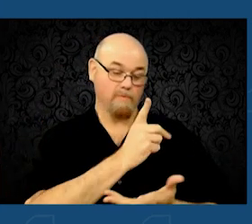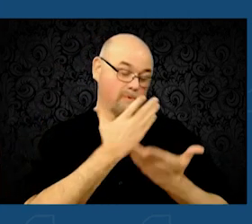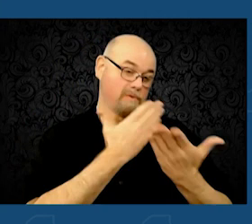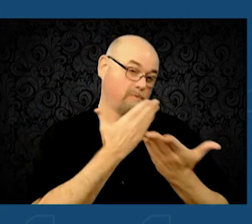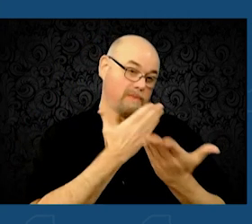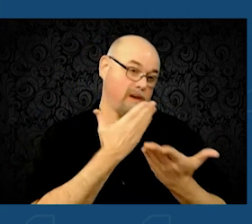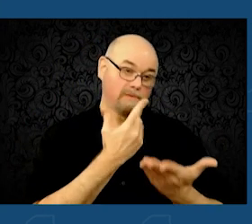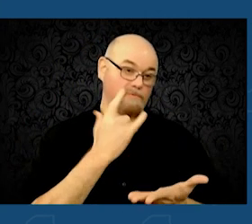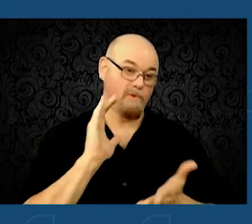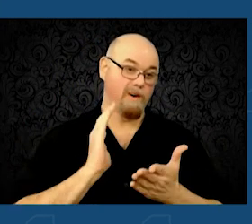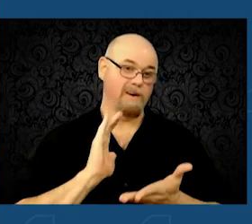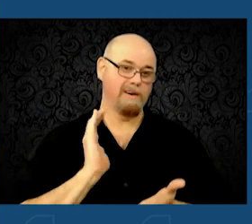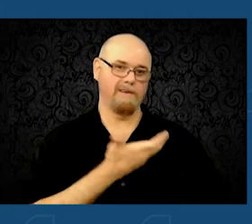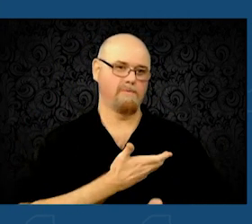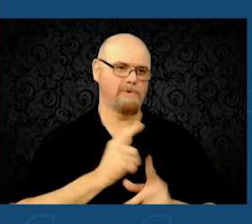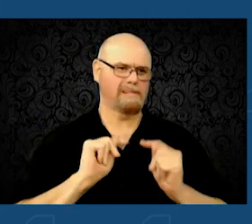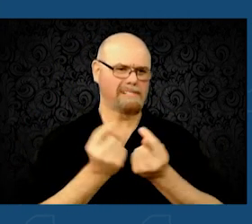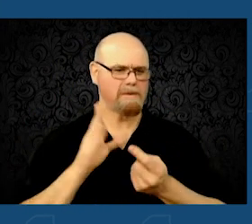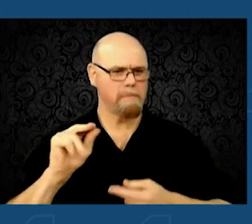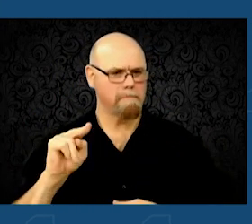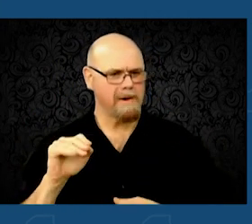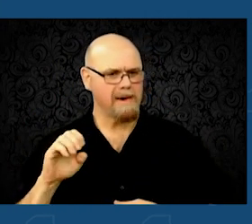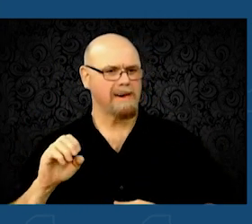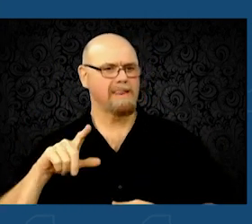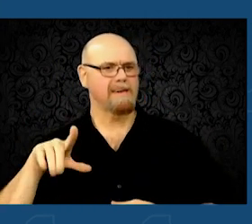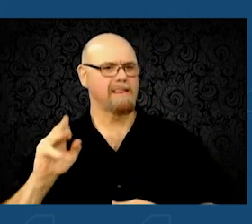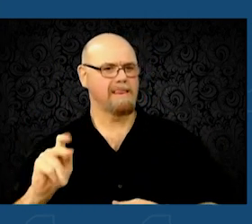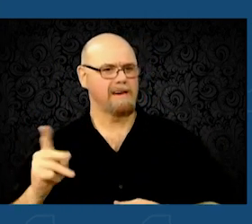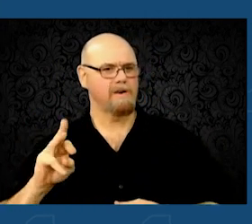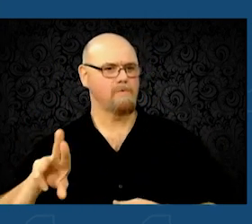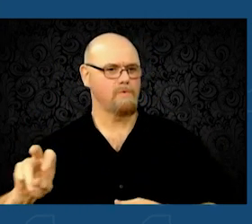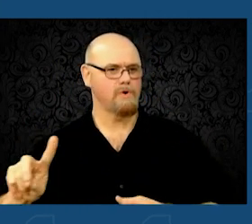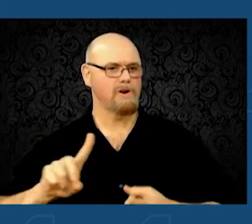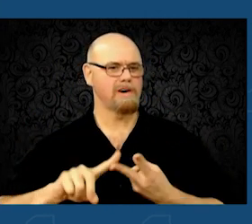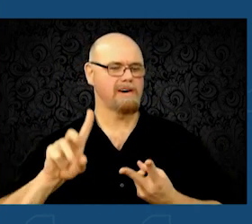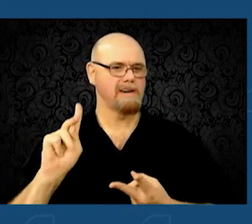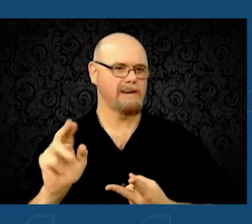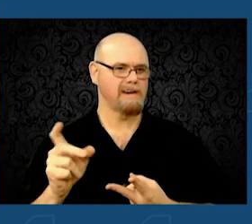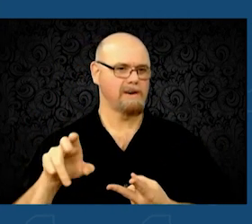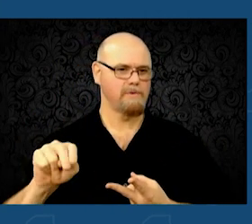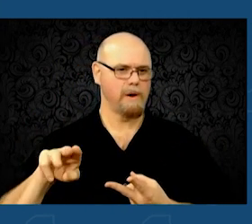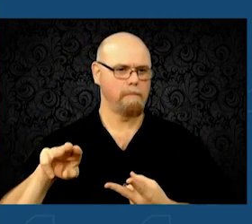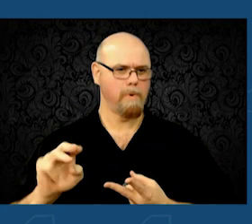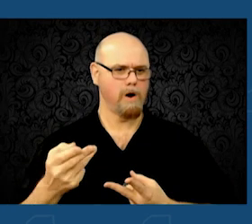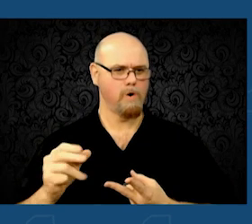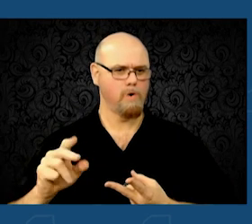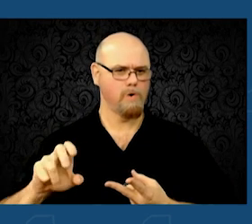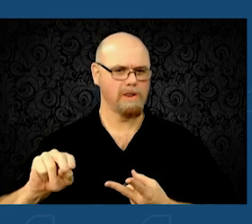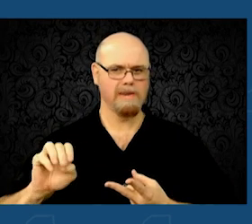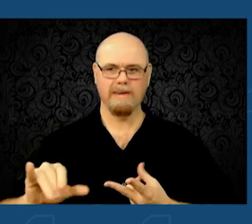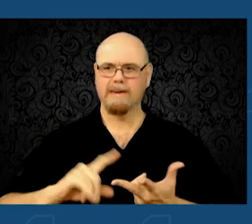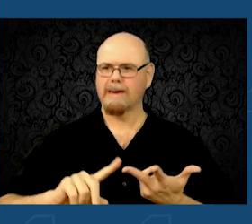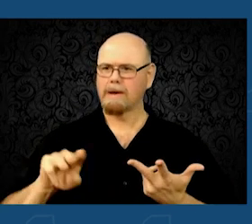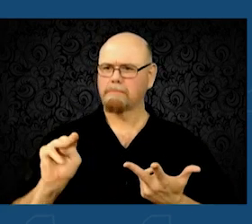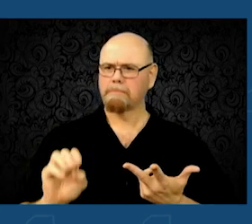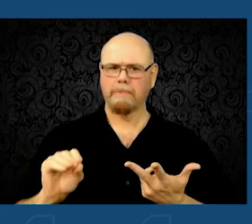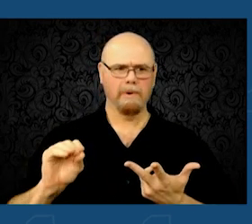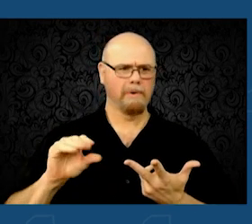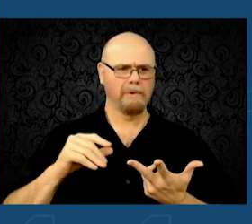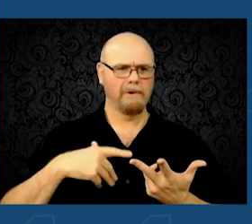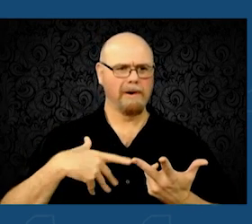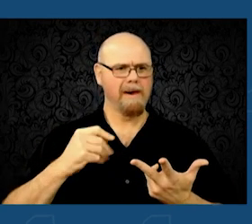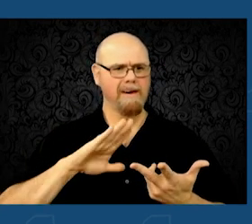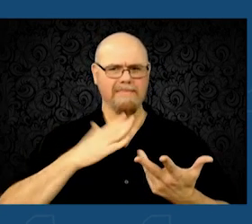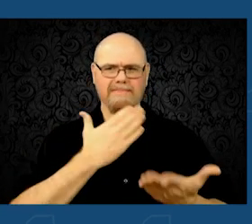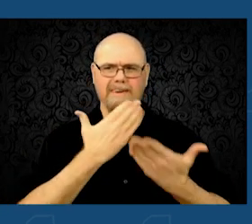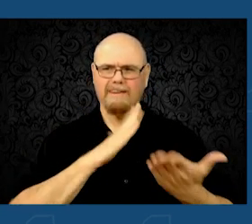Bonnie Lockwood, Karen Mahoney, and Mo, thank you very much, in your entire office. Thank you